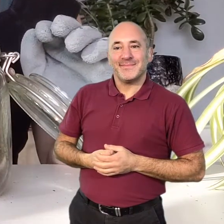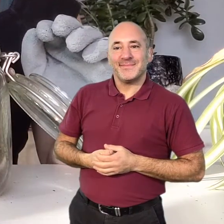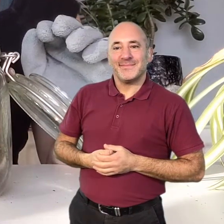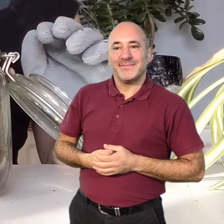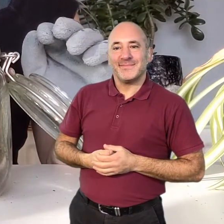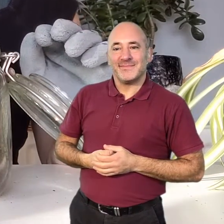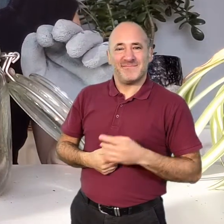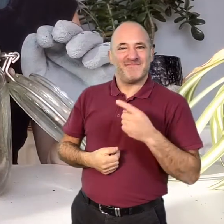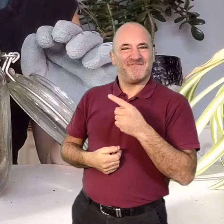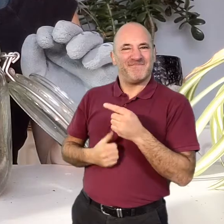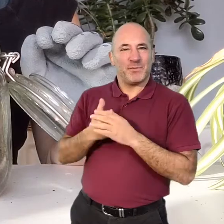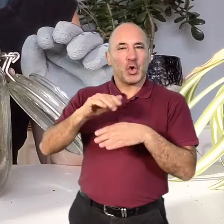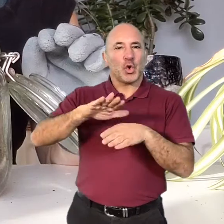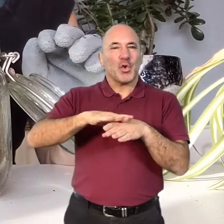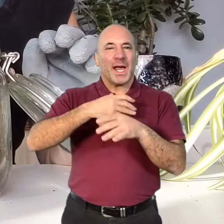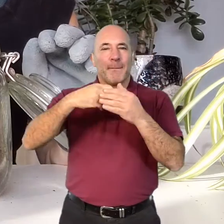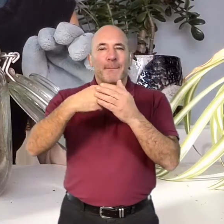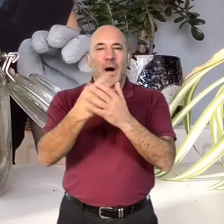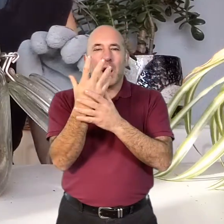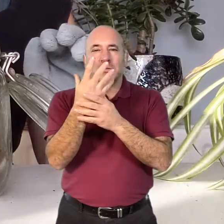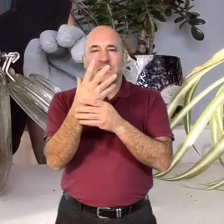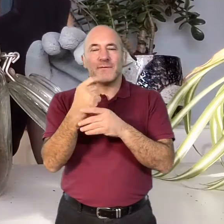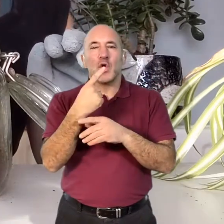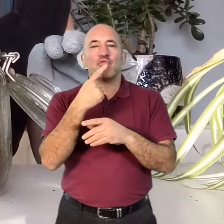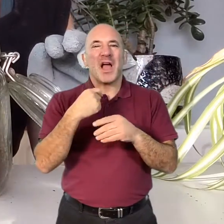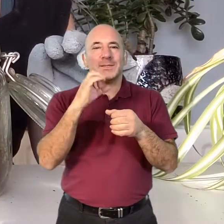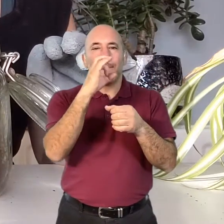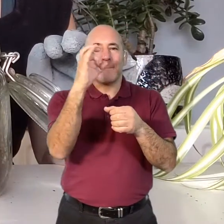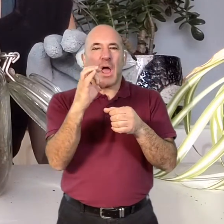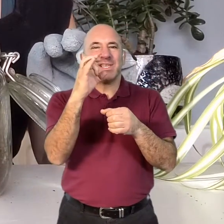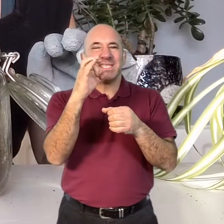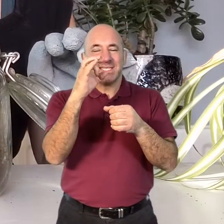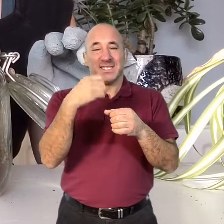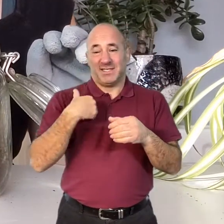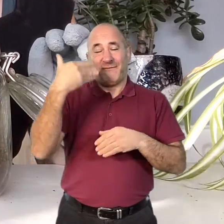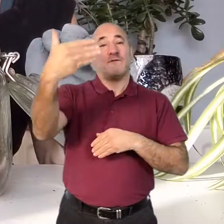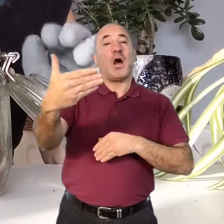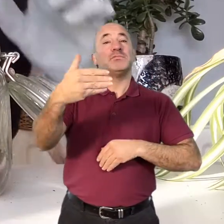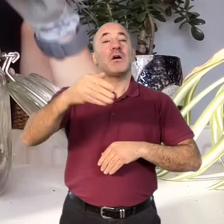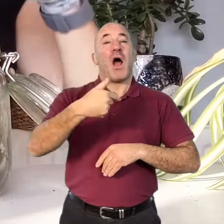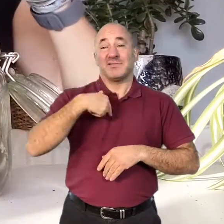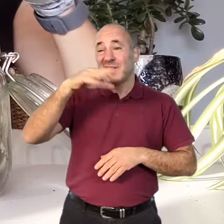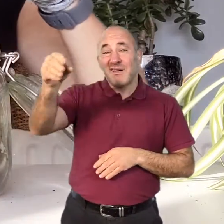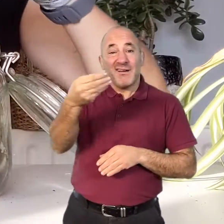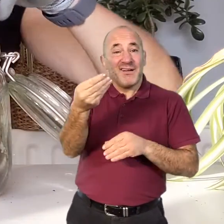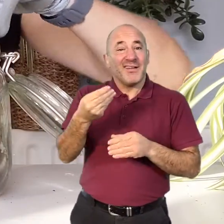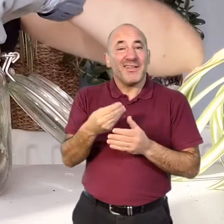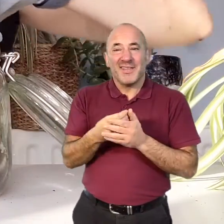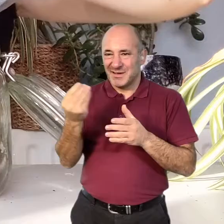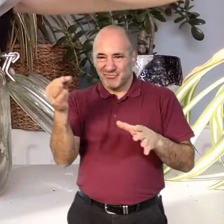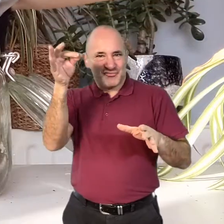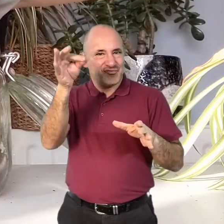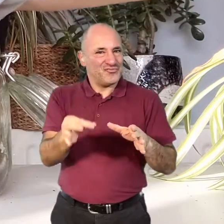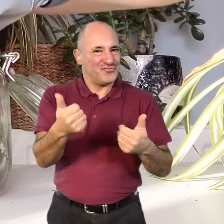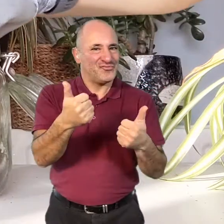This small green plant with some red berries that I collected from my front garden. I